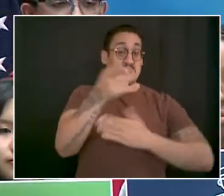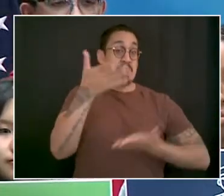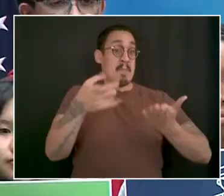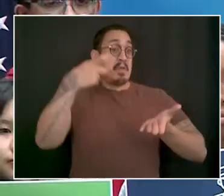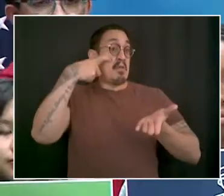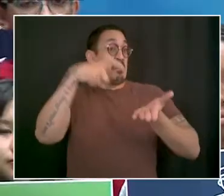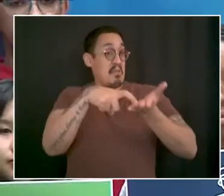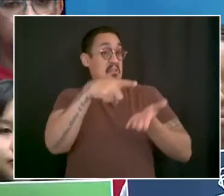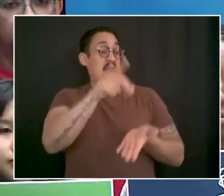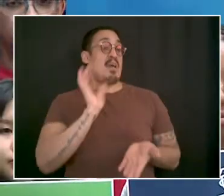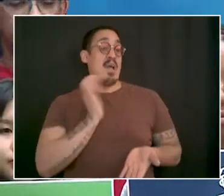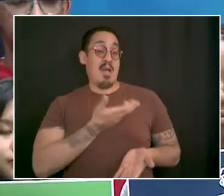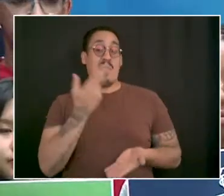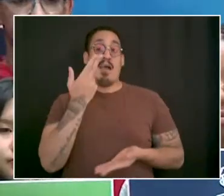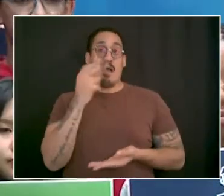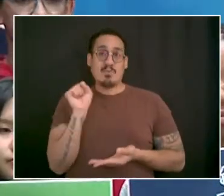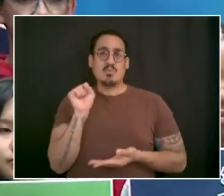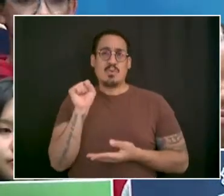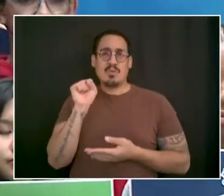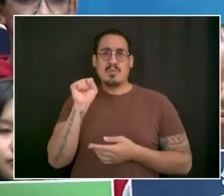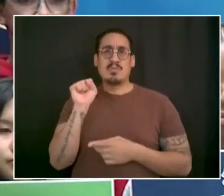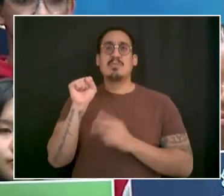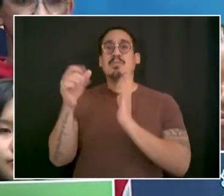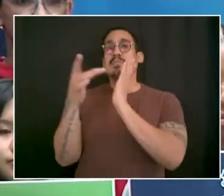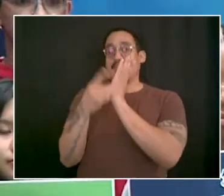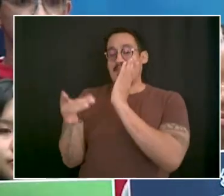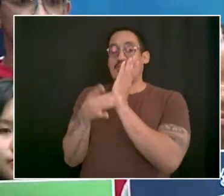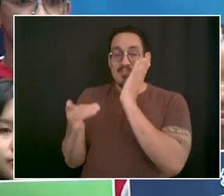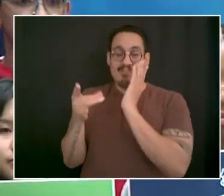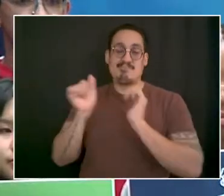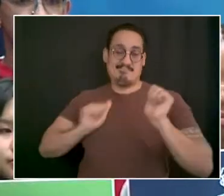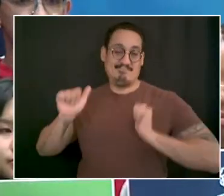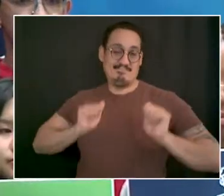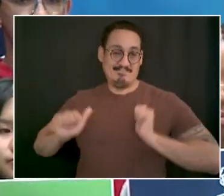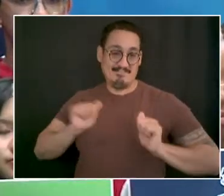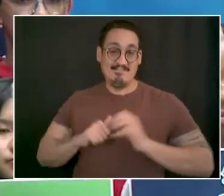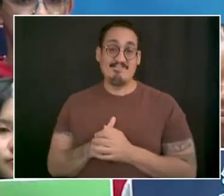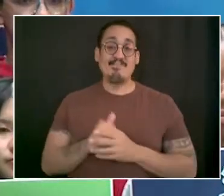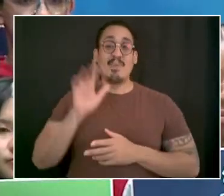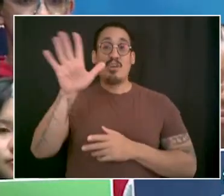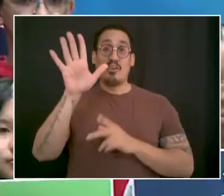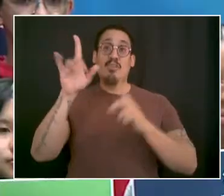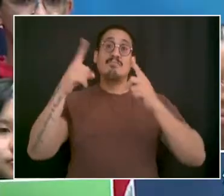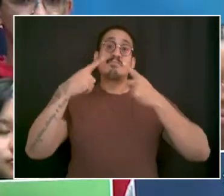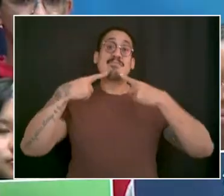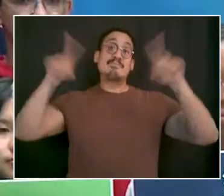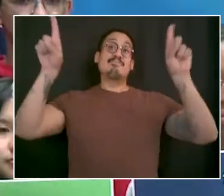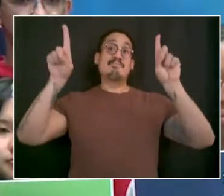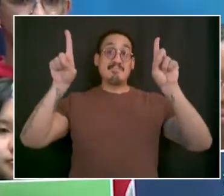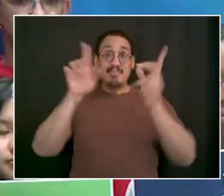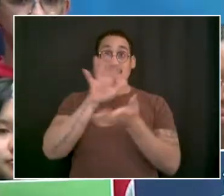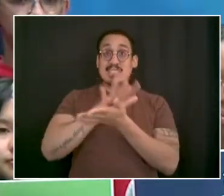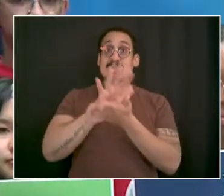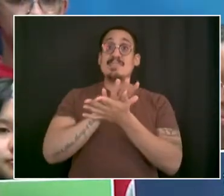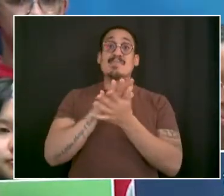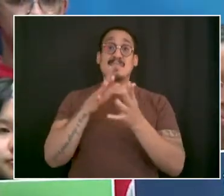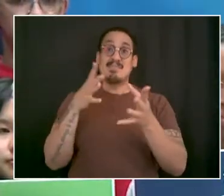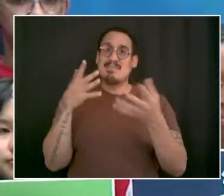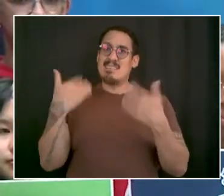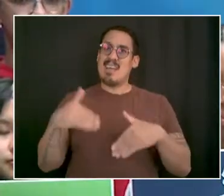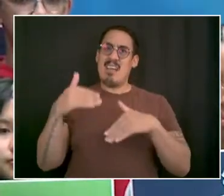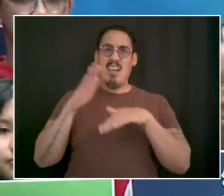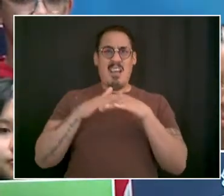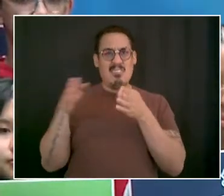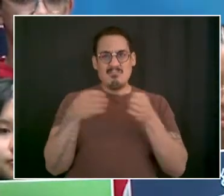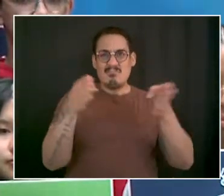high school rendition of Grease. Beyond her artistic achievements, Kaylee is on track to complete all of her graduation requirements by